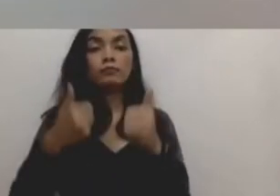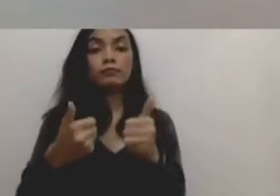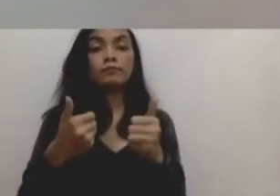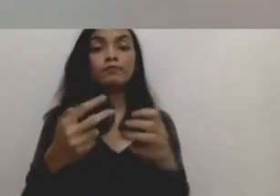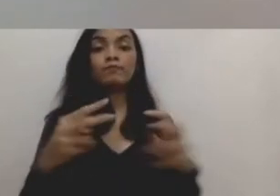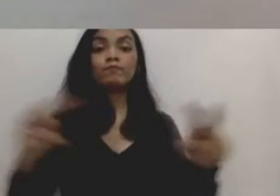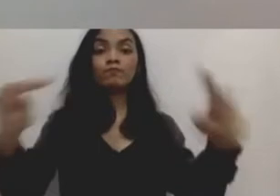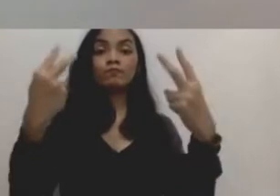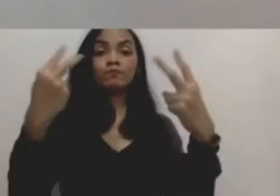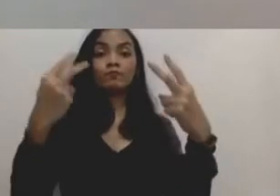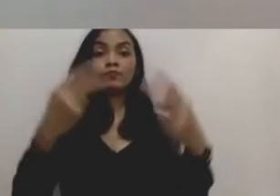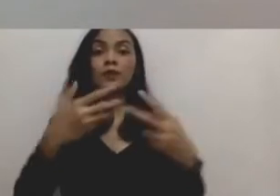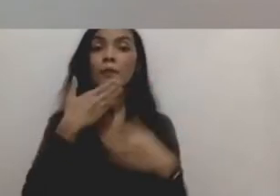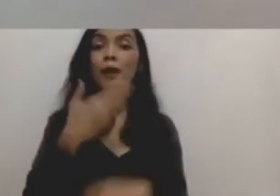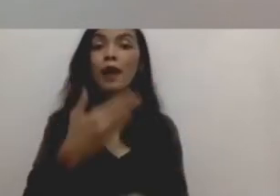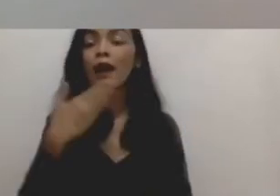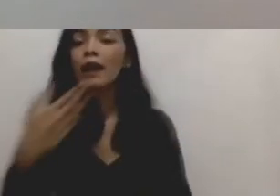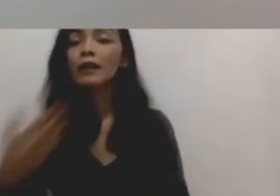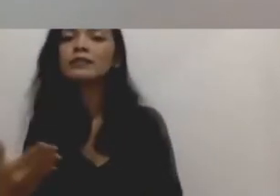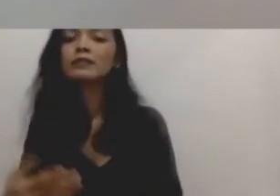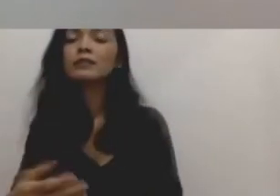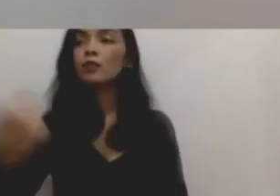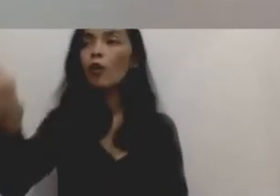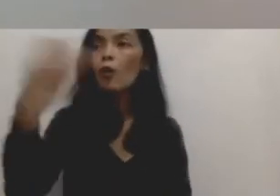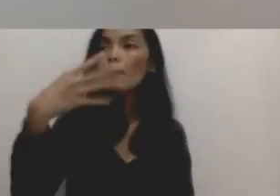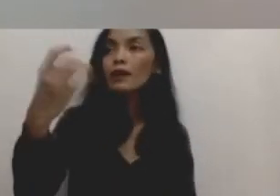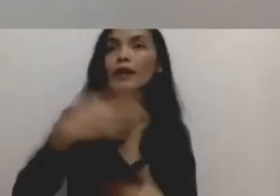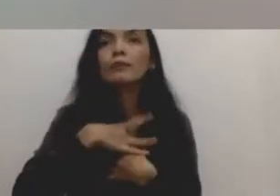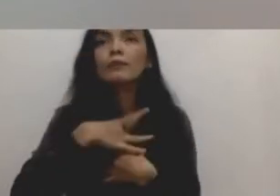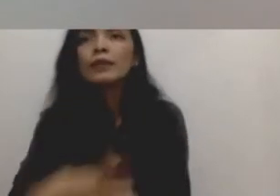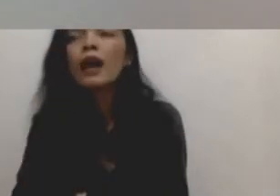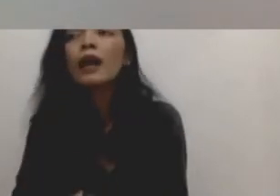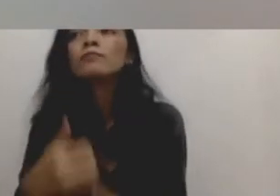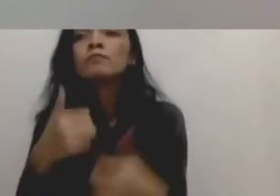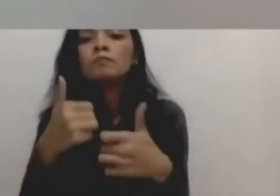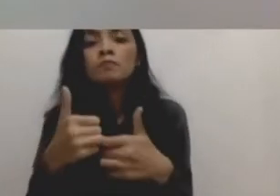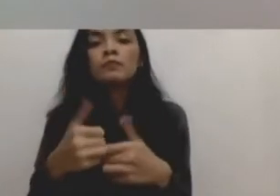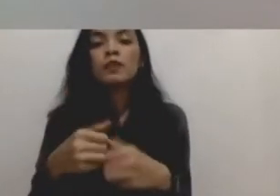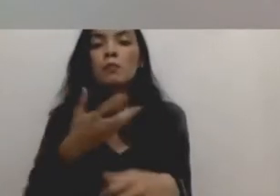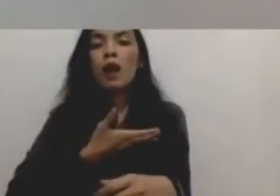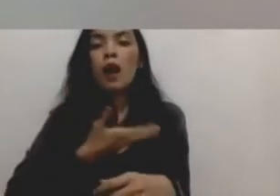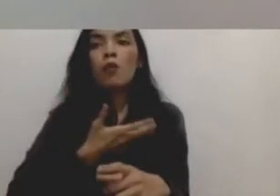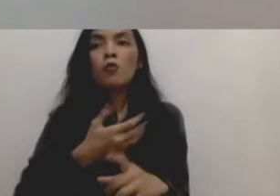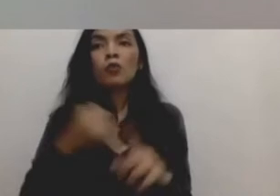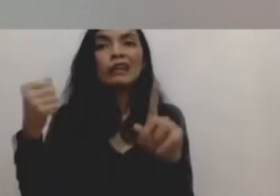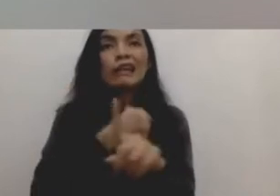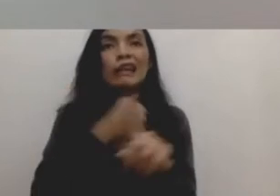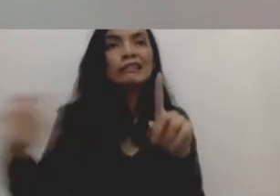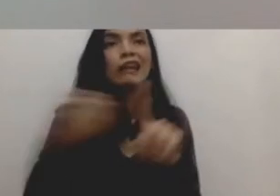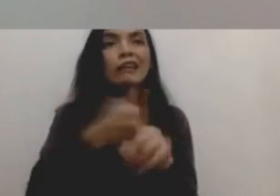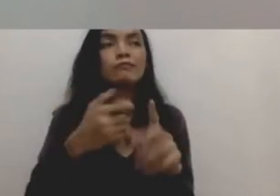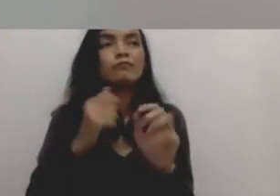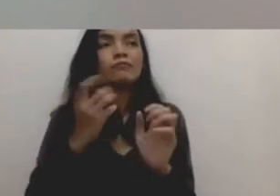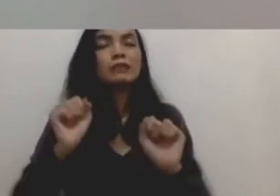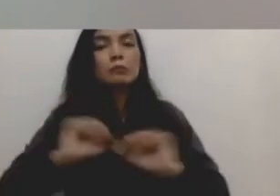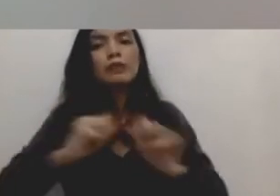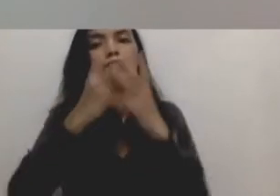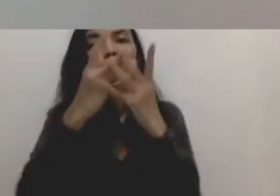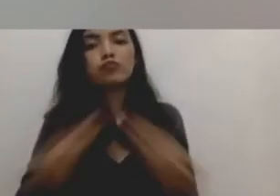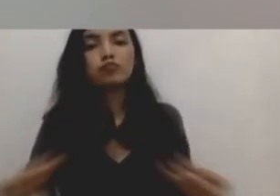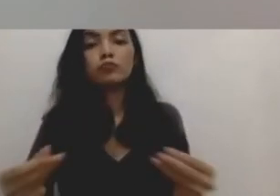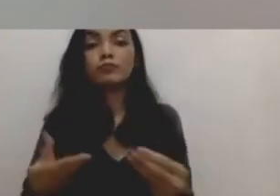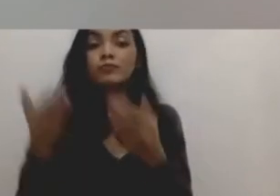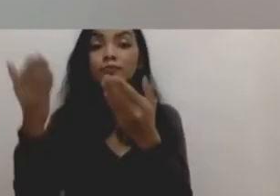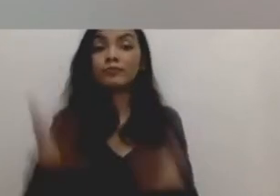perhatian, minat, dan komitmen Anda semua untuk mengakhiri GBV. Selamat mengikuti